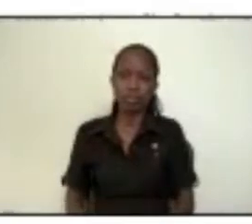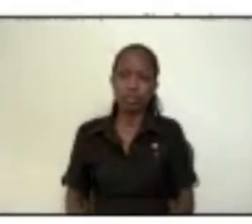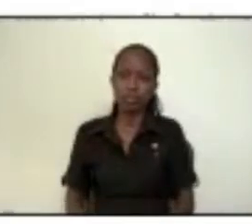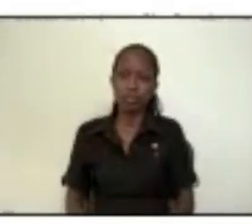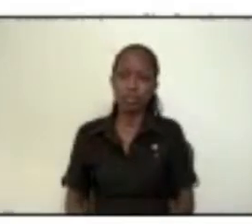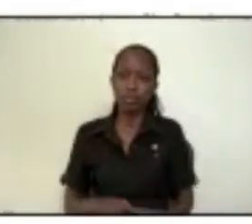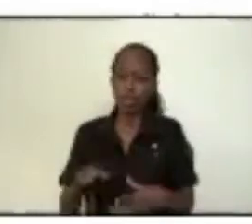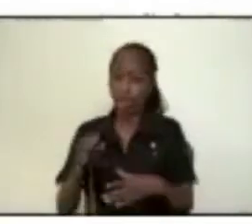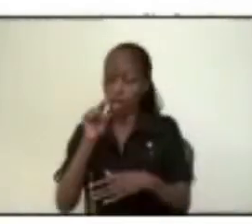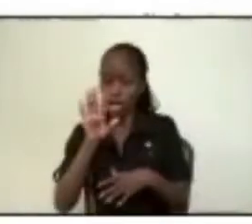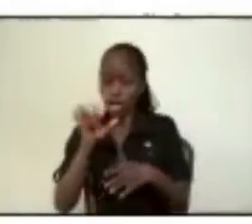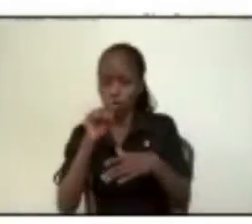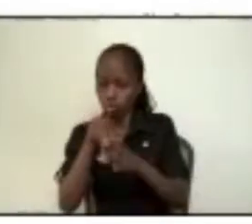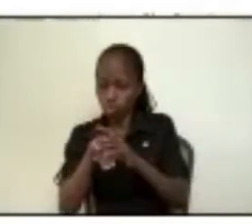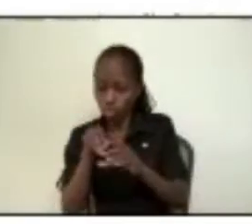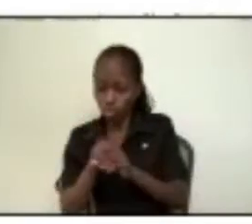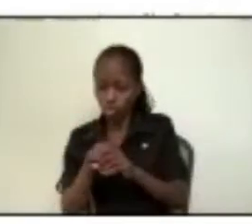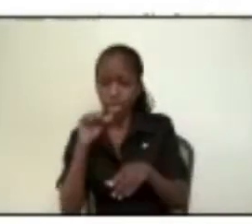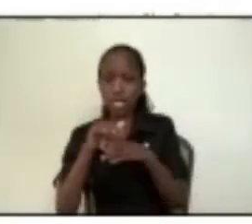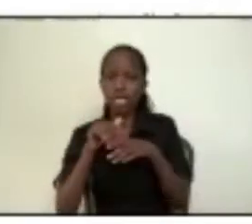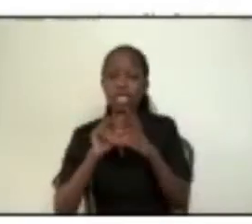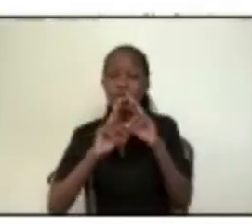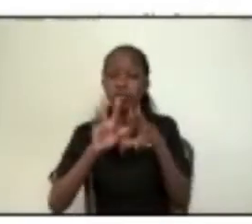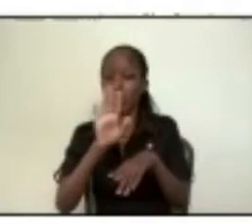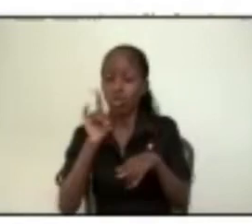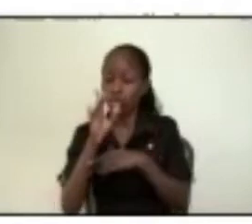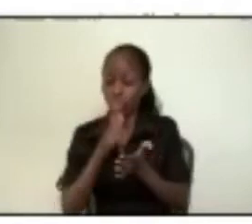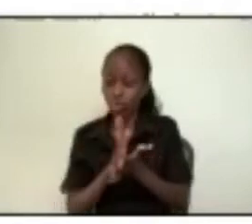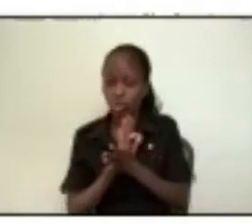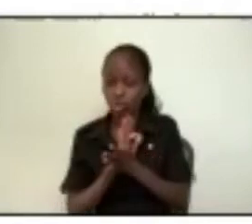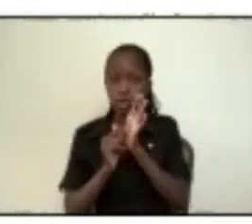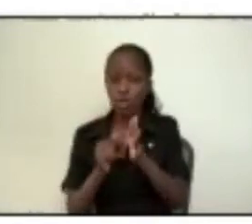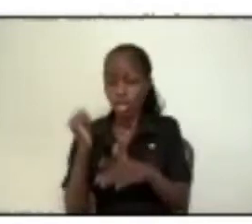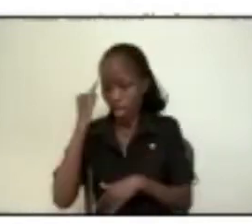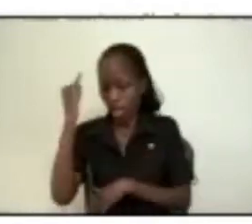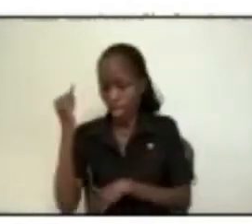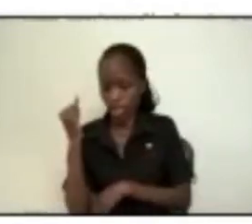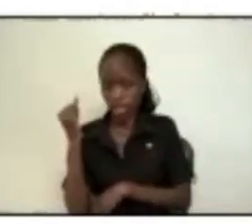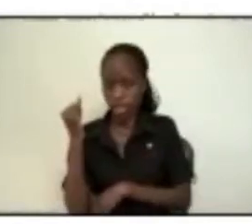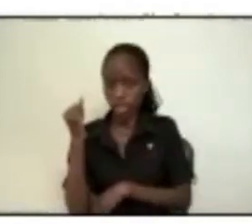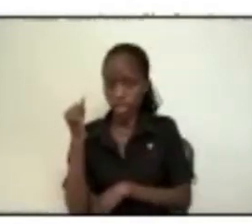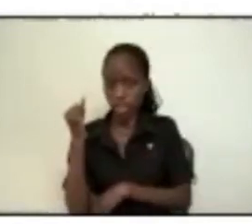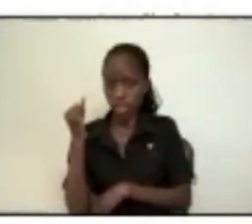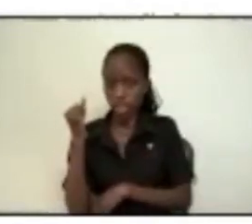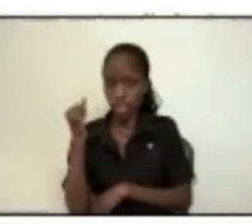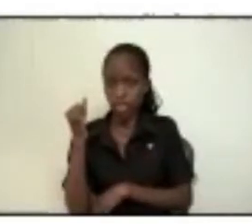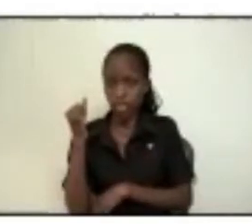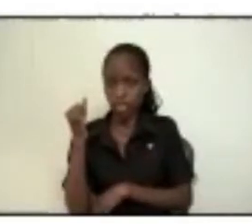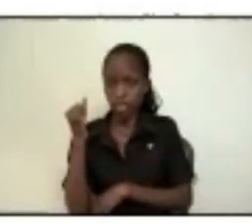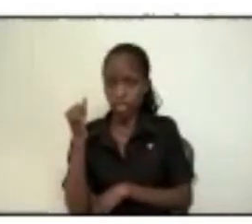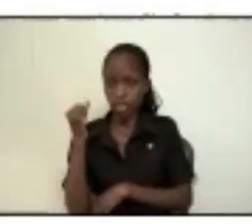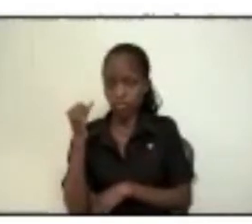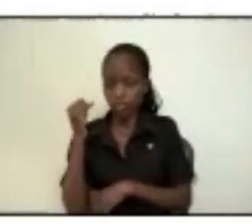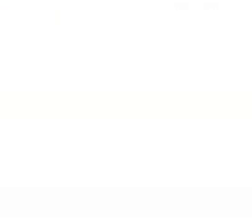how inclusive are you being in your reporting? Are you truly reflecting the ideas, thoughts, and perspectives of all